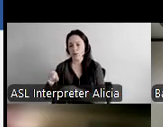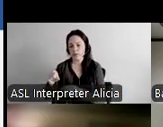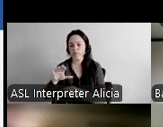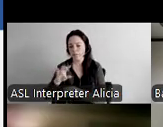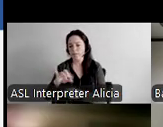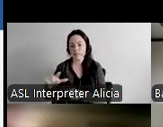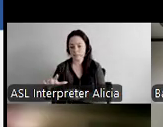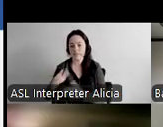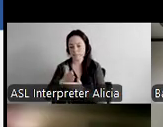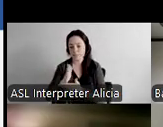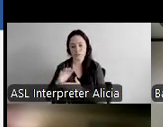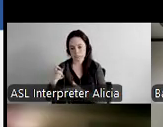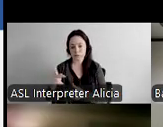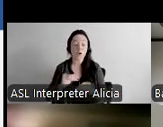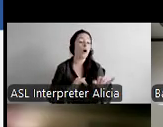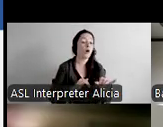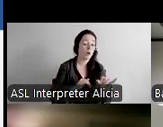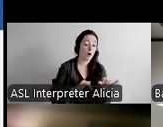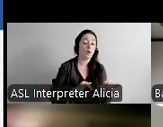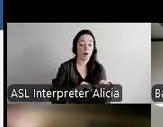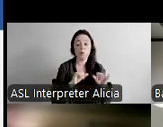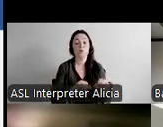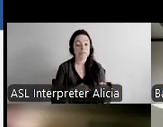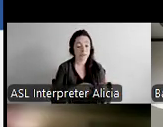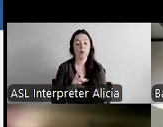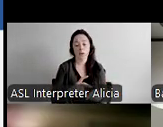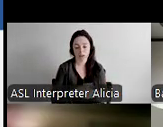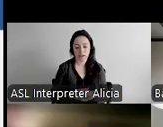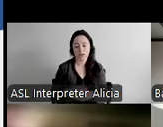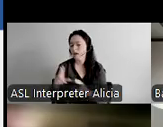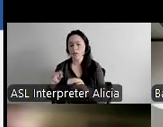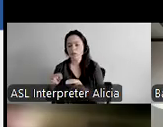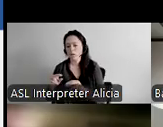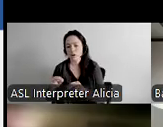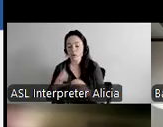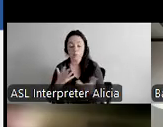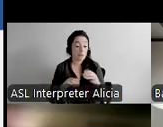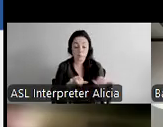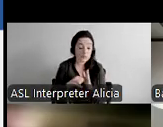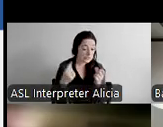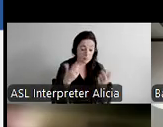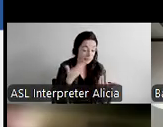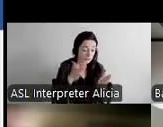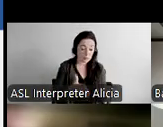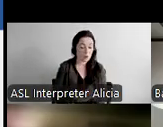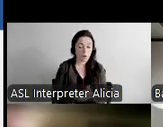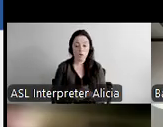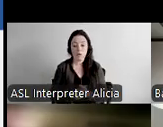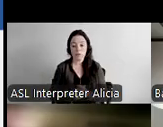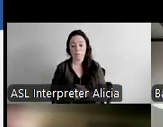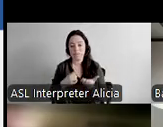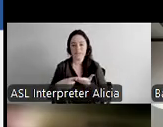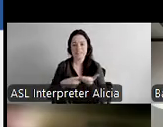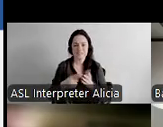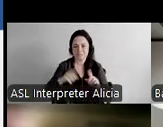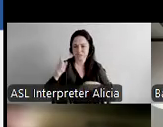all part of the Is that, civil oh, rights that's area. where the Yep. Franklin is? I think, Oh, no, okay, I then I think guess we're all on the same page. Yeah, I guess it's, there's different You said discussions going you on,